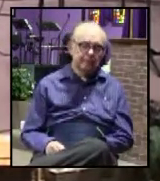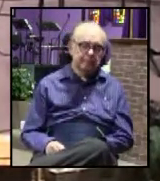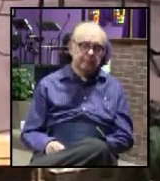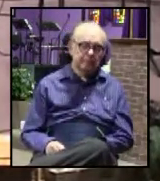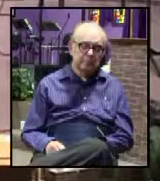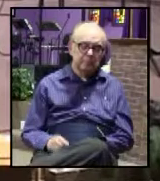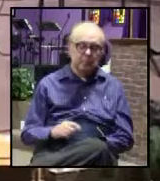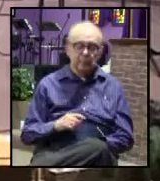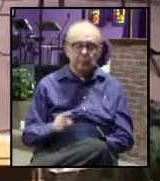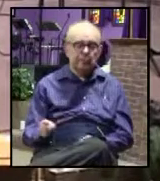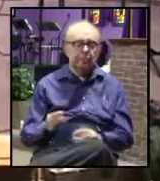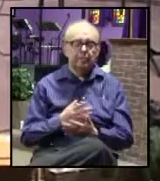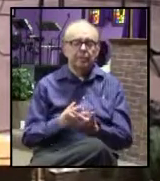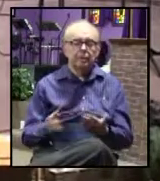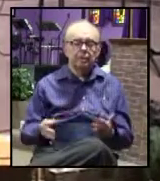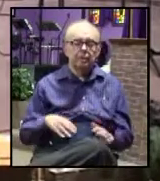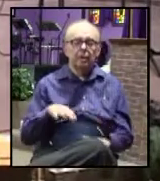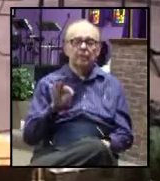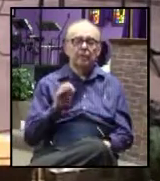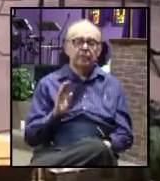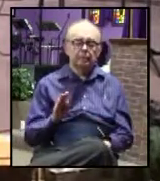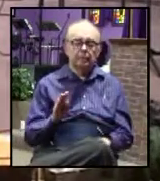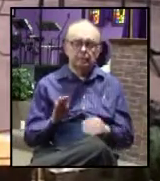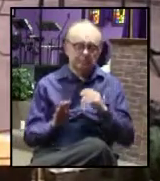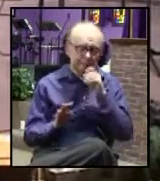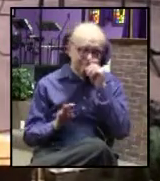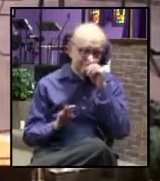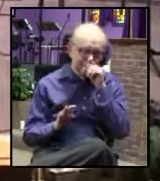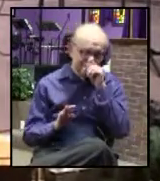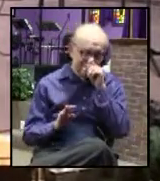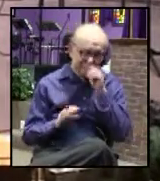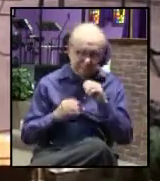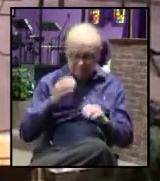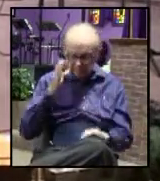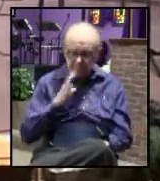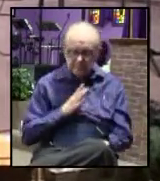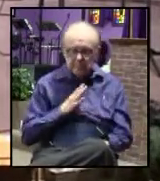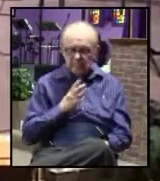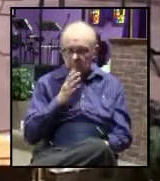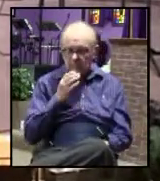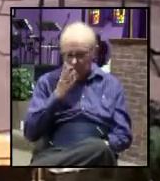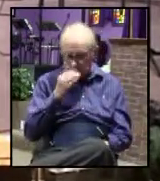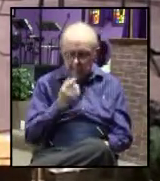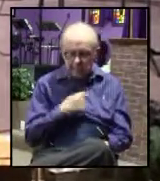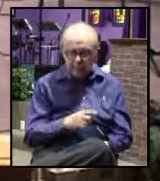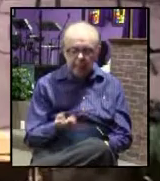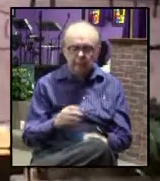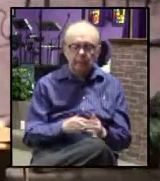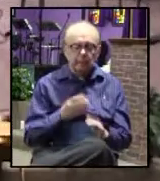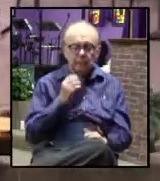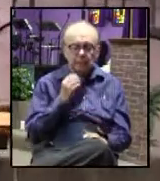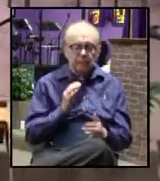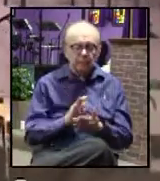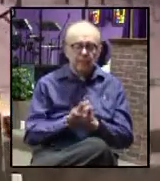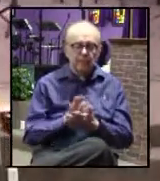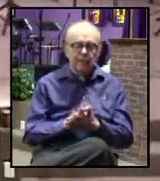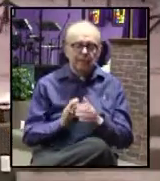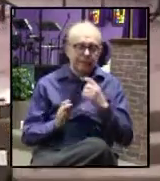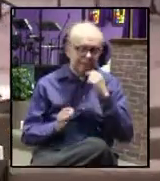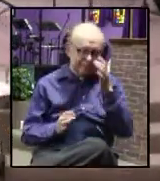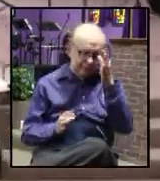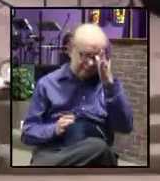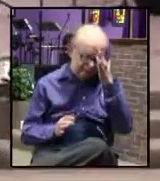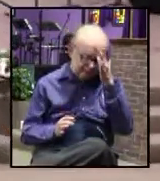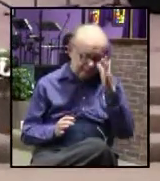I posted something this week. A little boy came home from school, and he says,